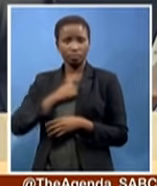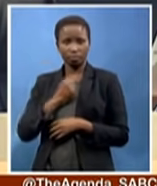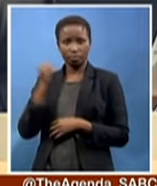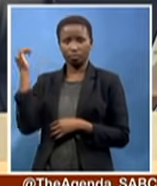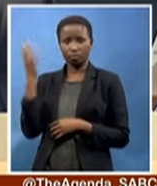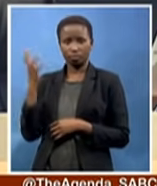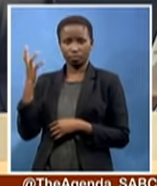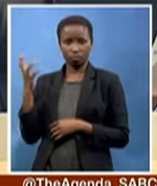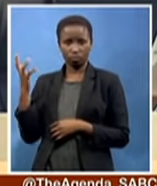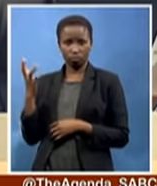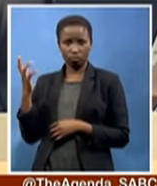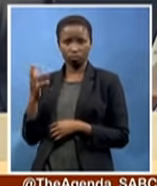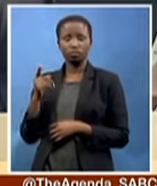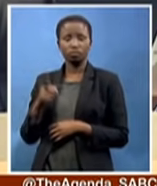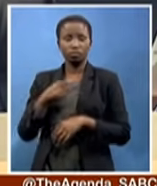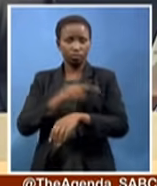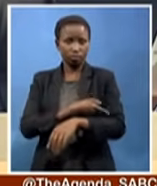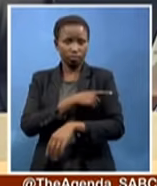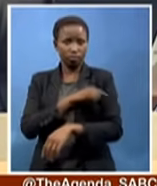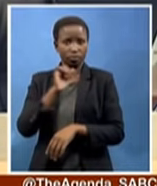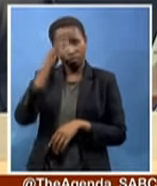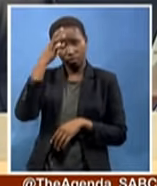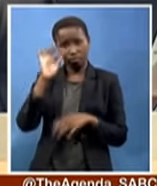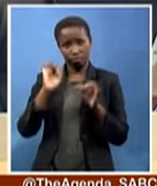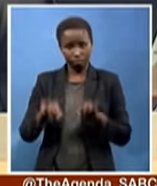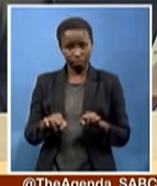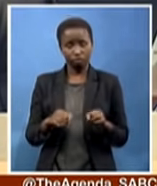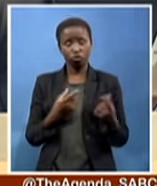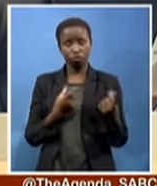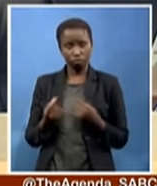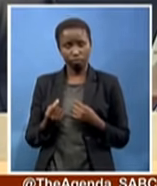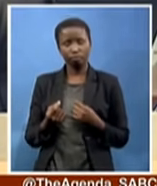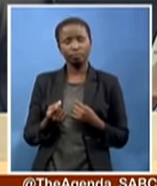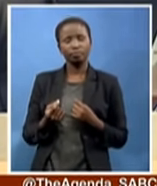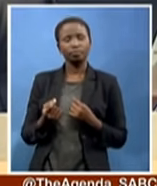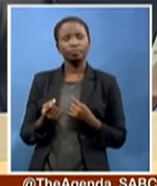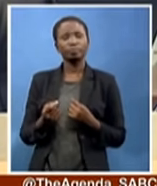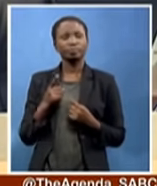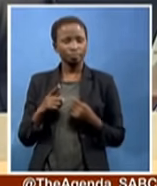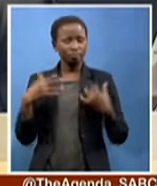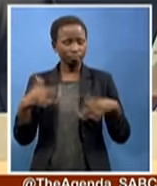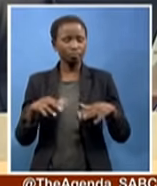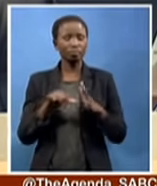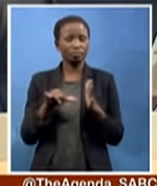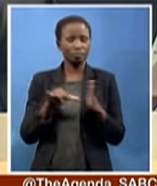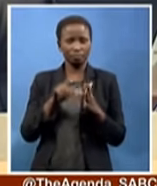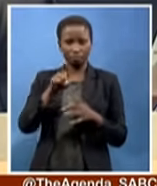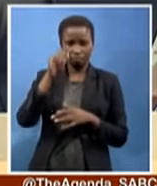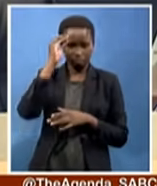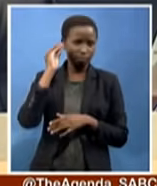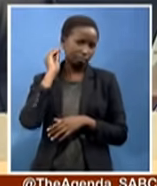which would be presented. It is important to note that these measures were